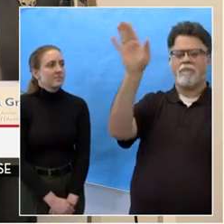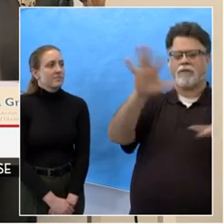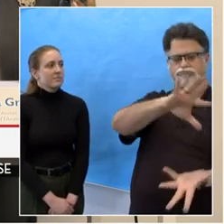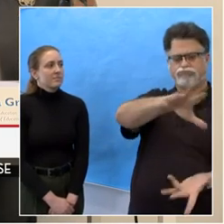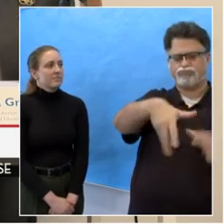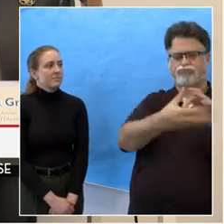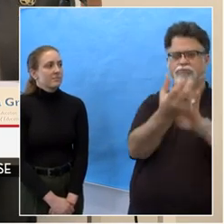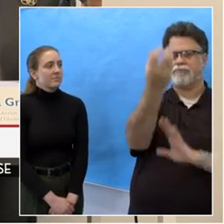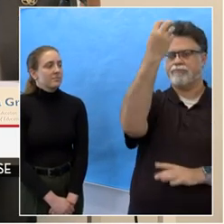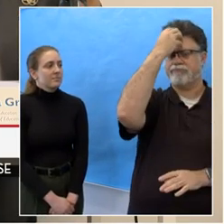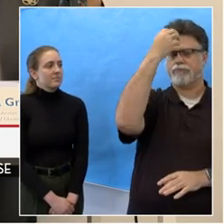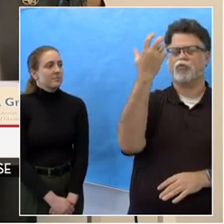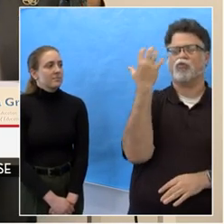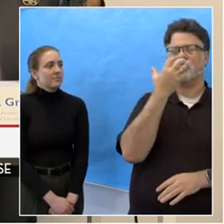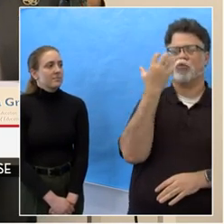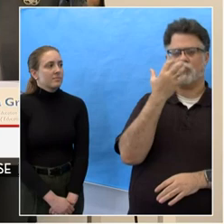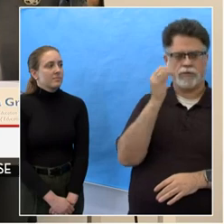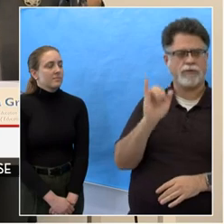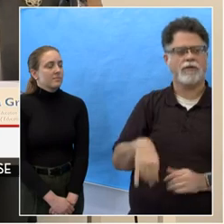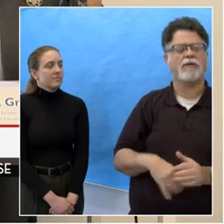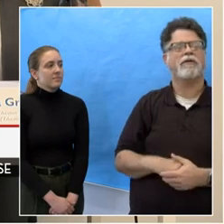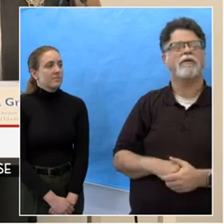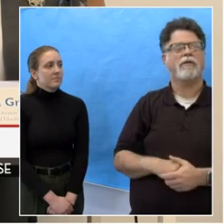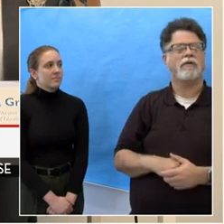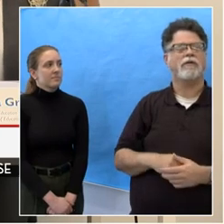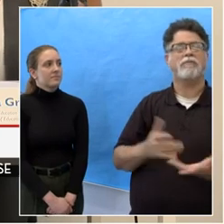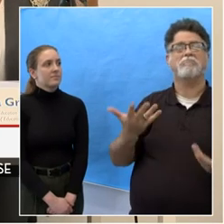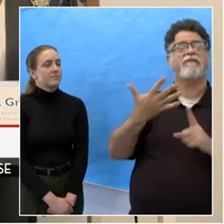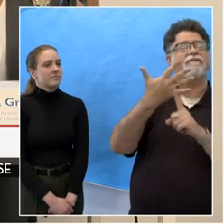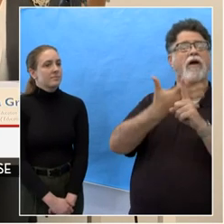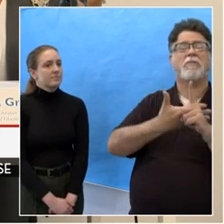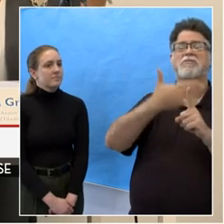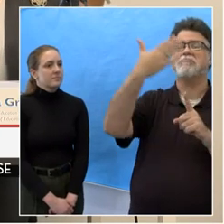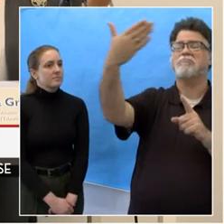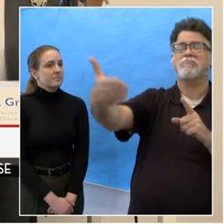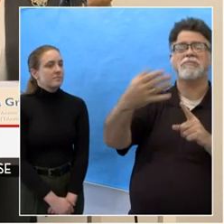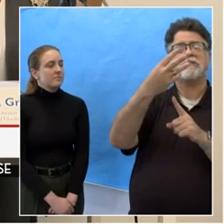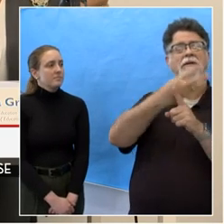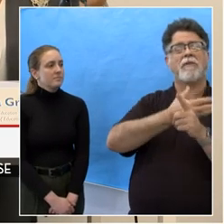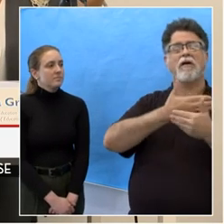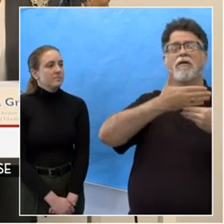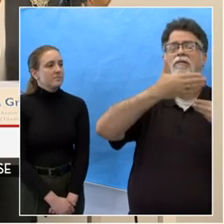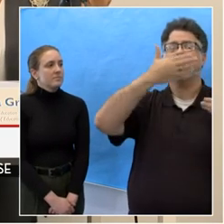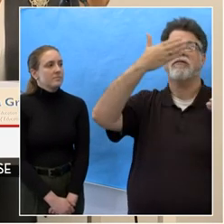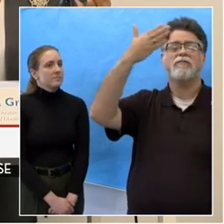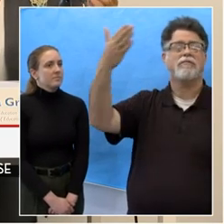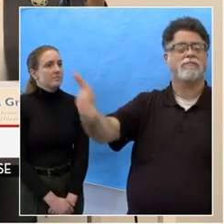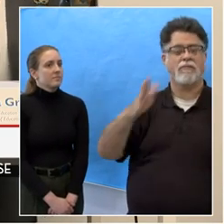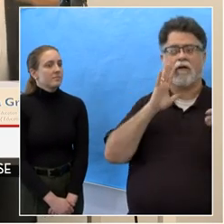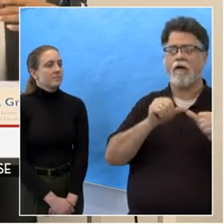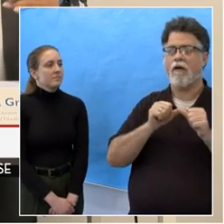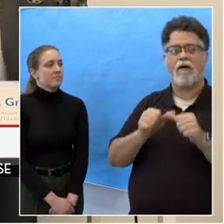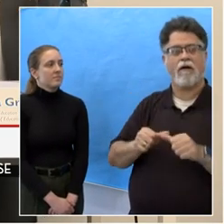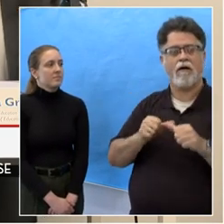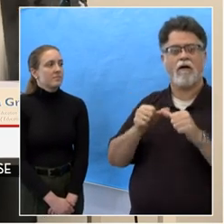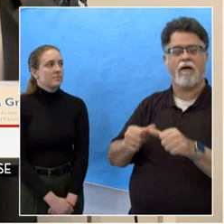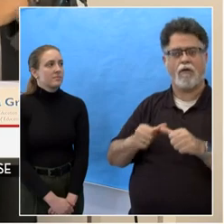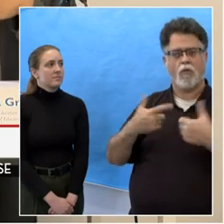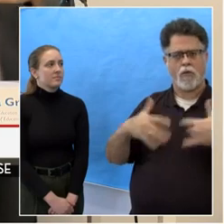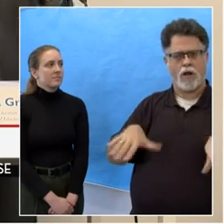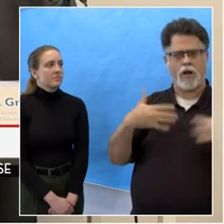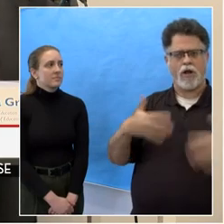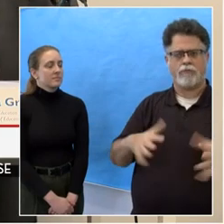to continue to, have the rally cry around the importance of learning how to read and the importance for